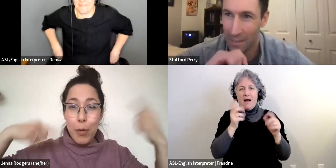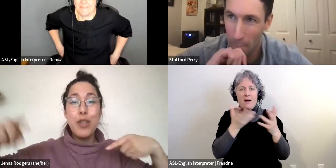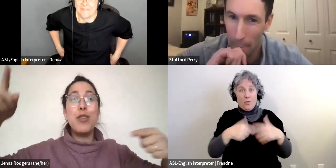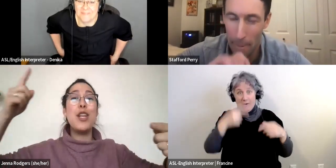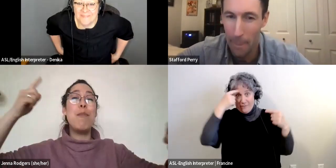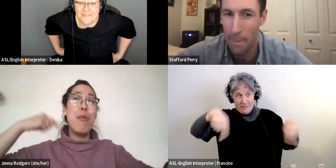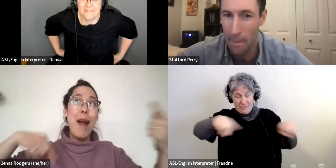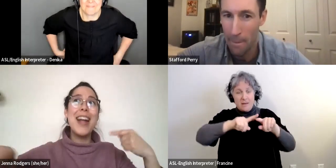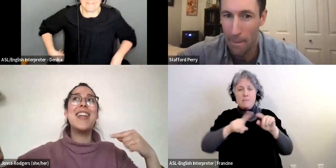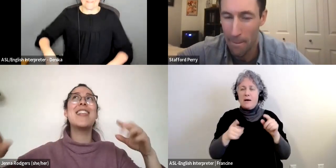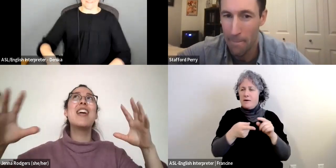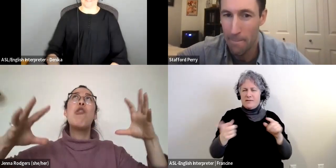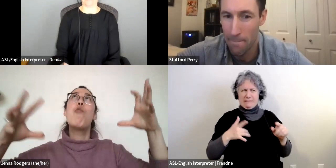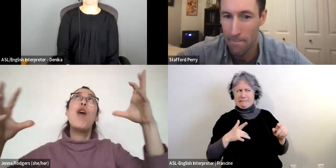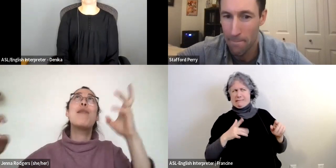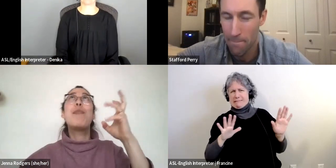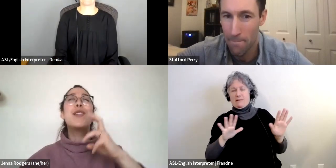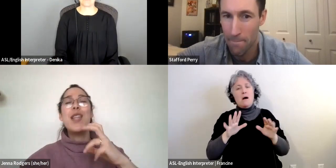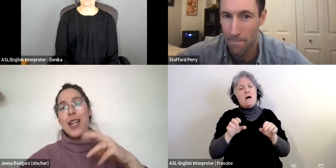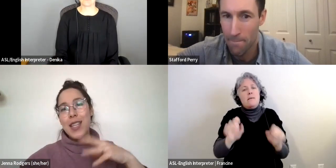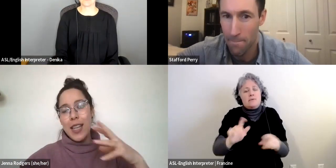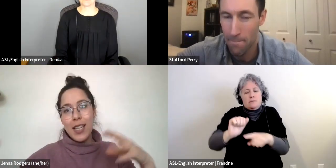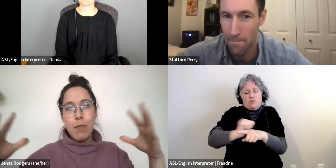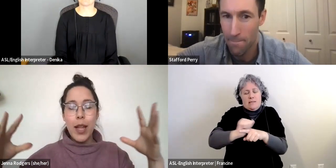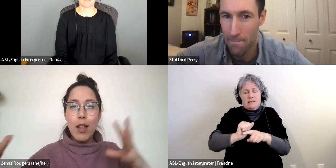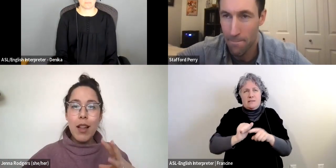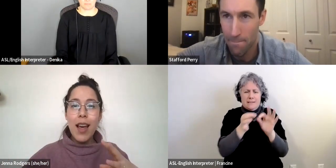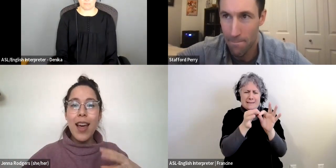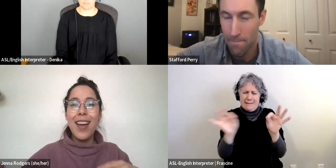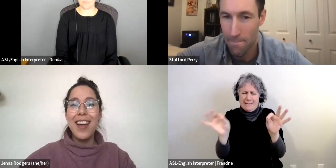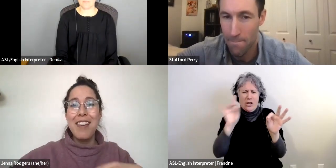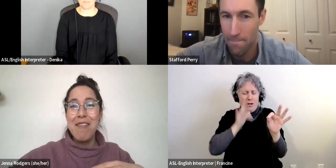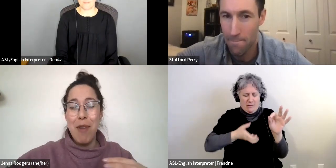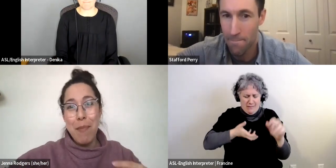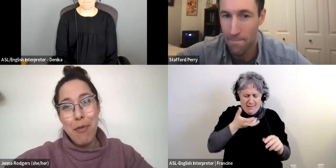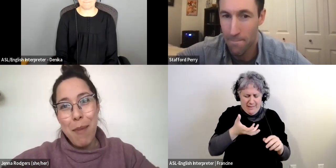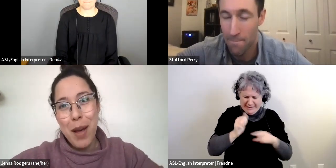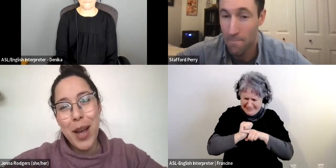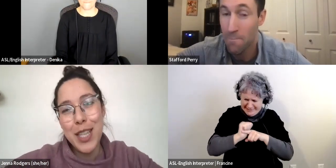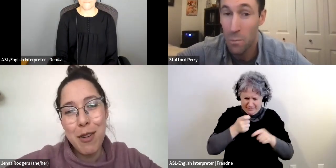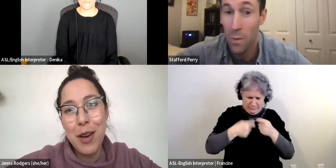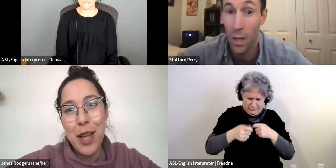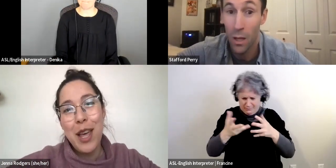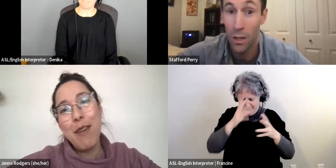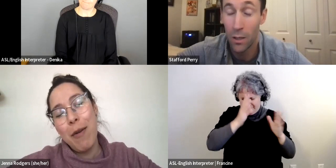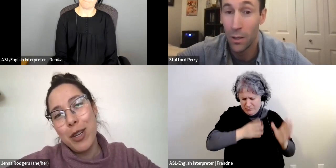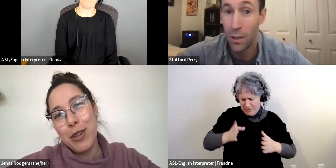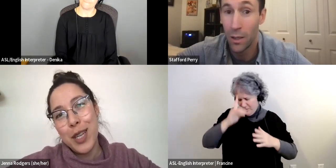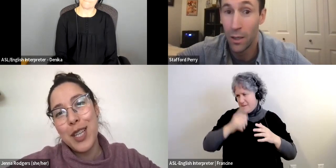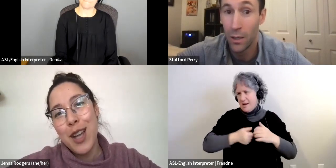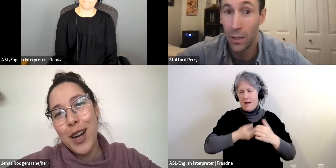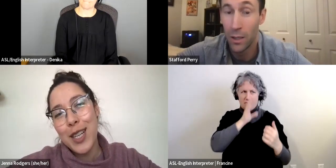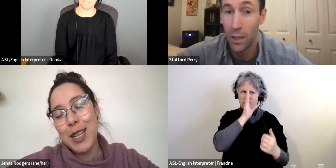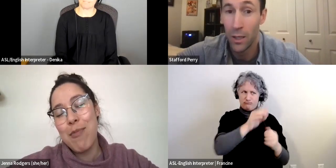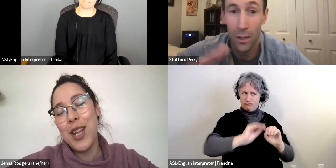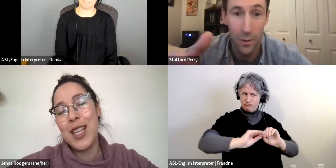but it's an opportunity to practice what building that sentence might look like, what prep I might do if I were